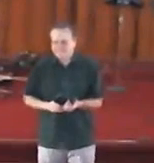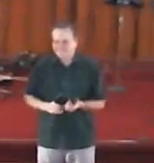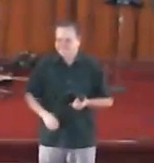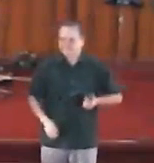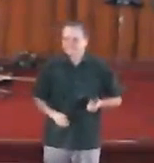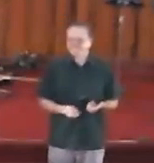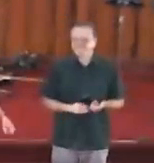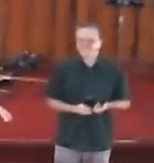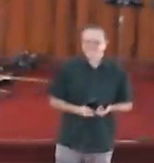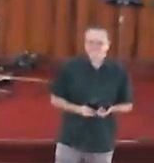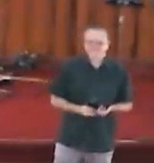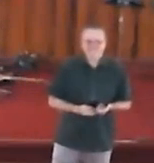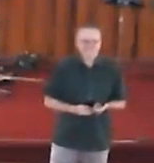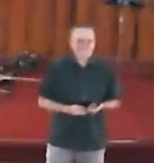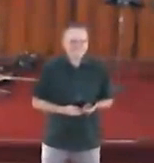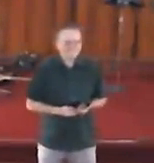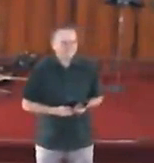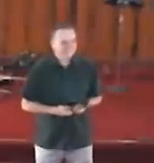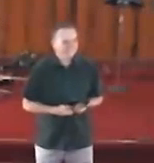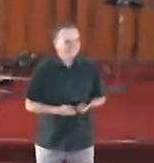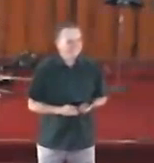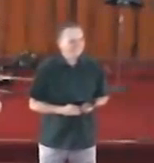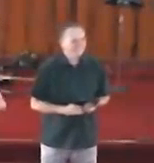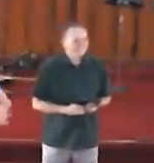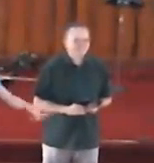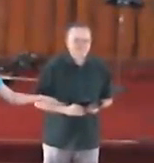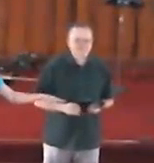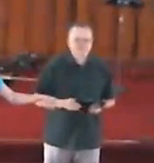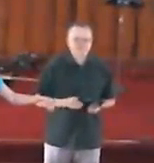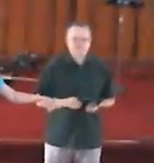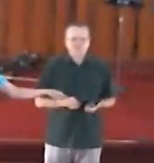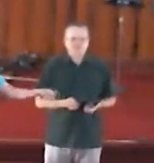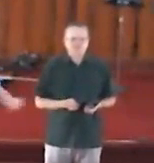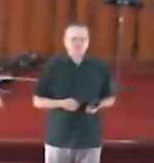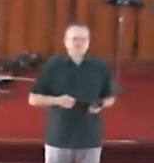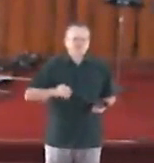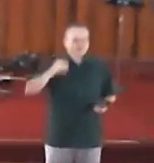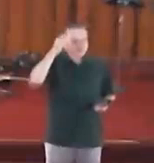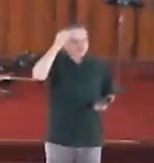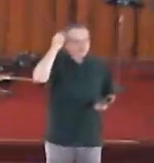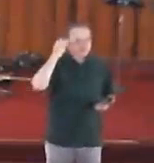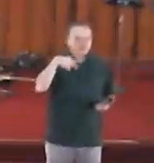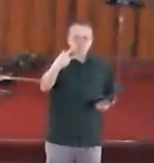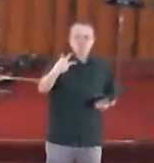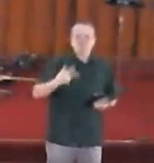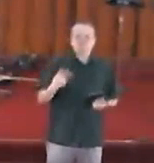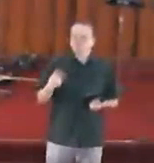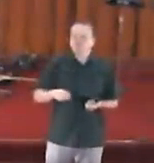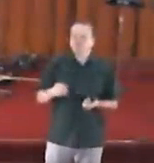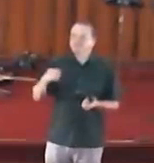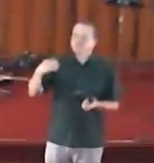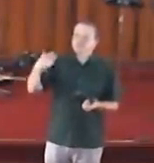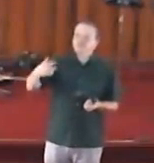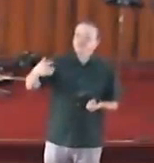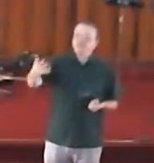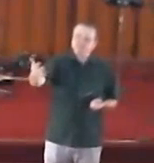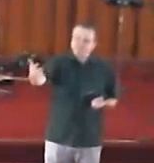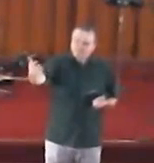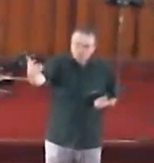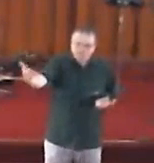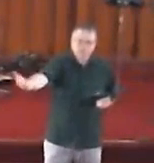vez. If he was only stopping for a few minutes, he left the car on and go into the supermarket and come right back out. 2 años